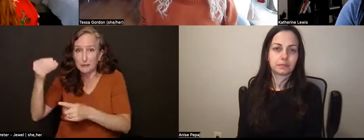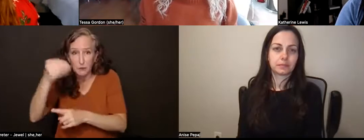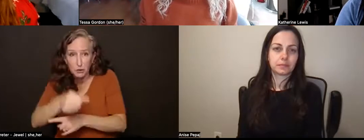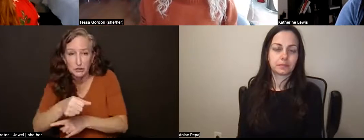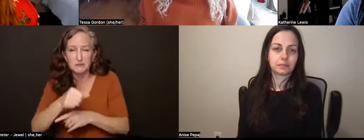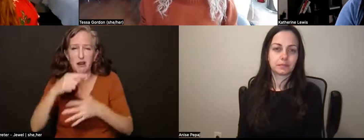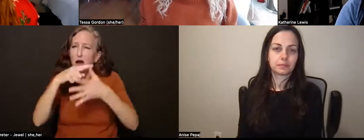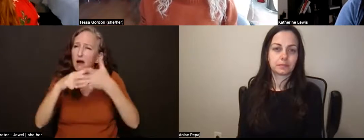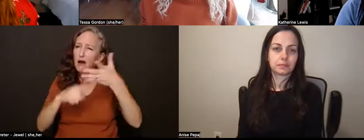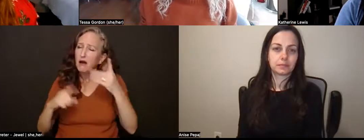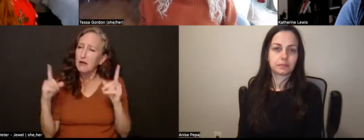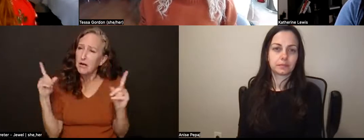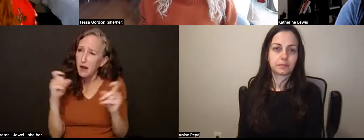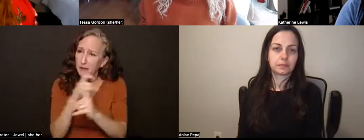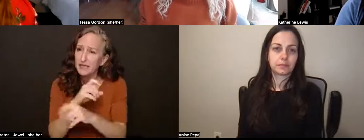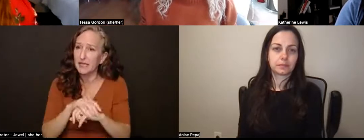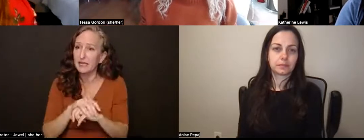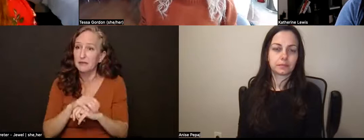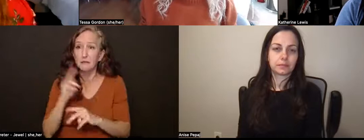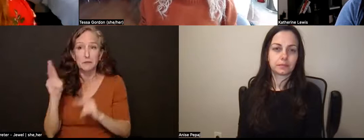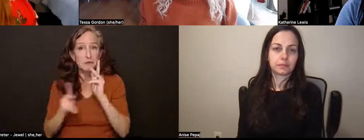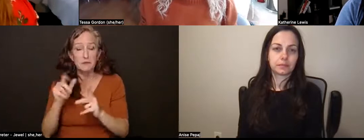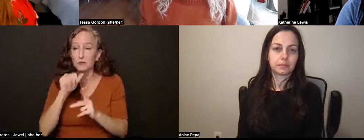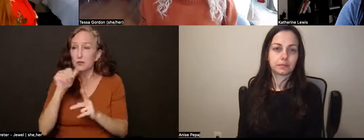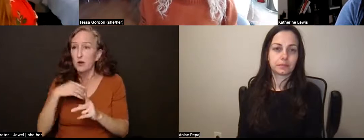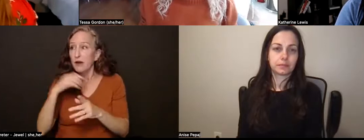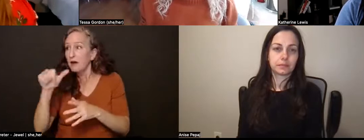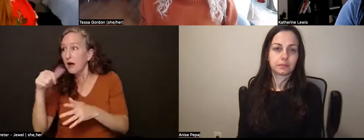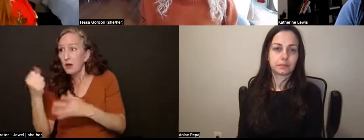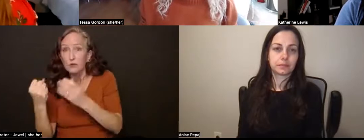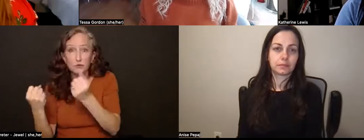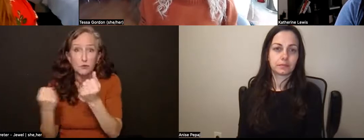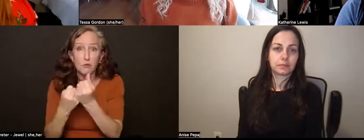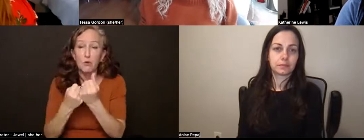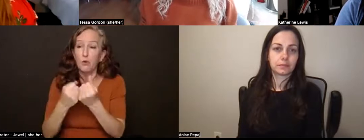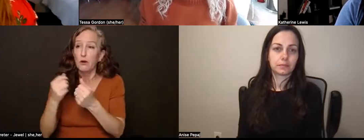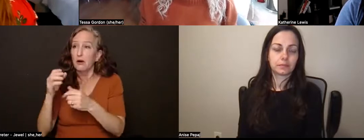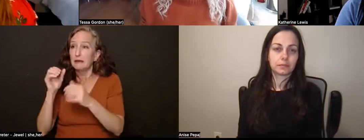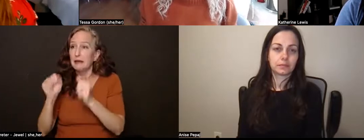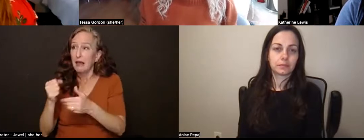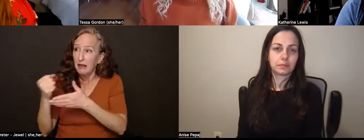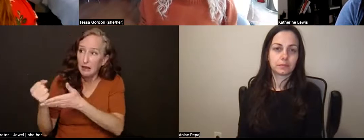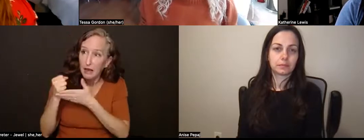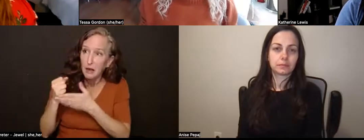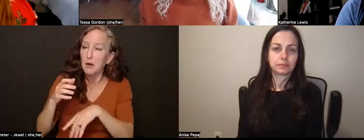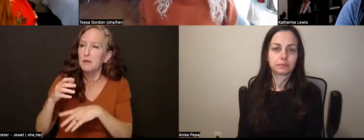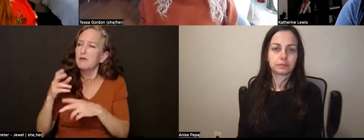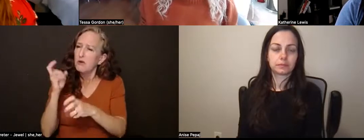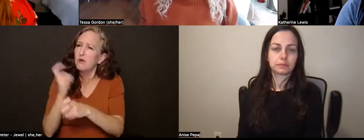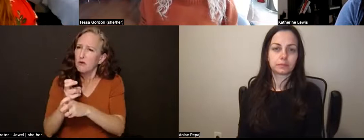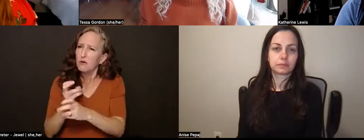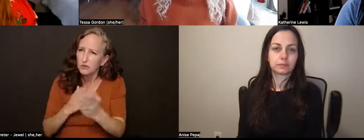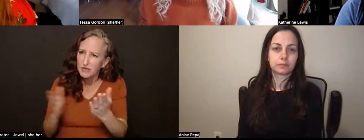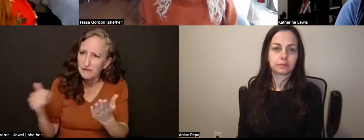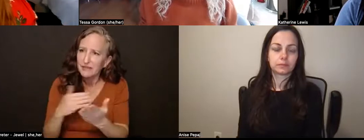And if people don't have caregivers or others that they can lean on, it becomes a very difficult place to navigate. And that's why patients are lost